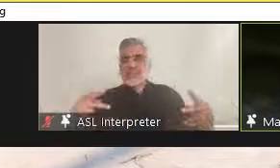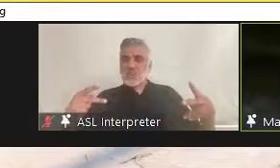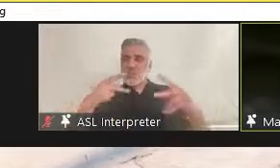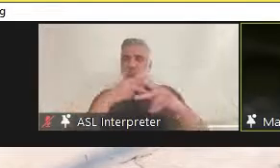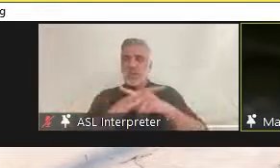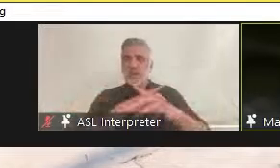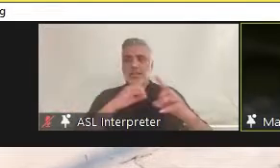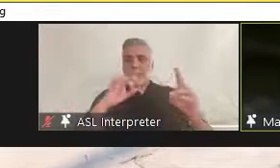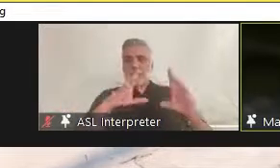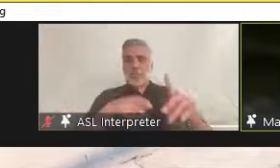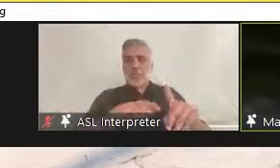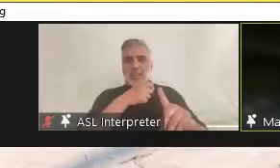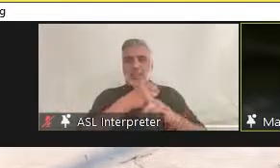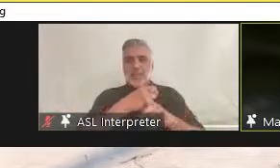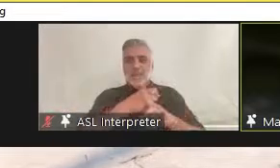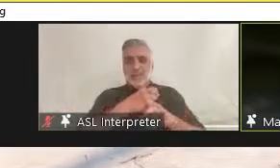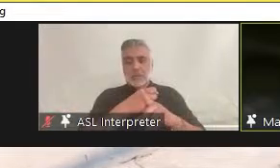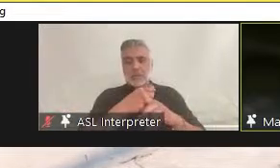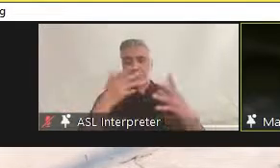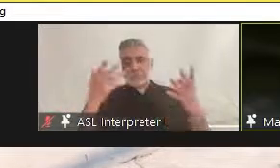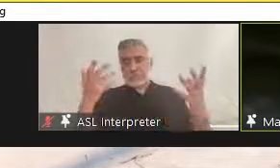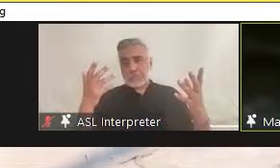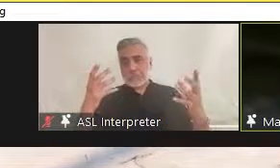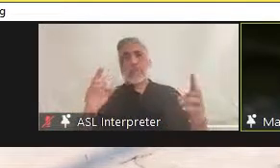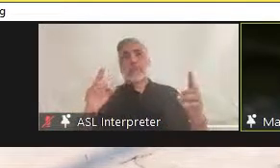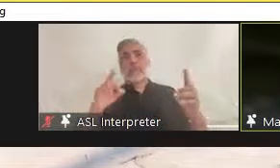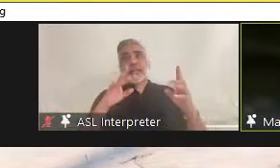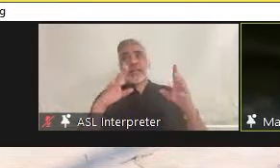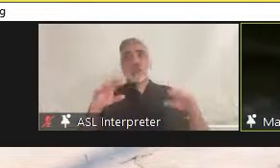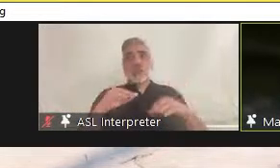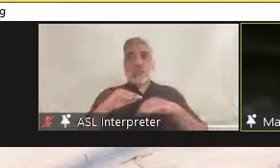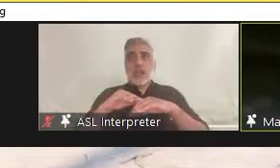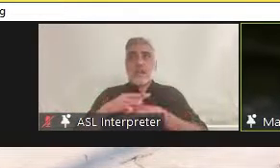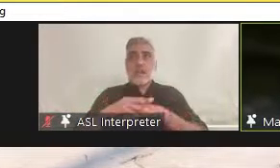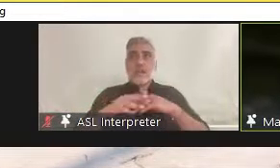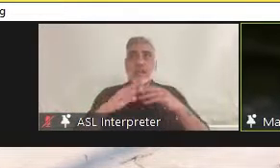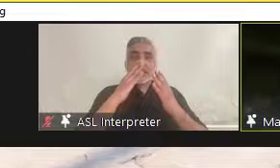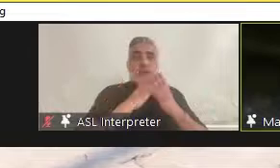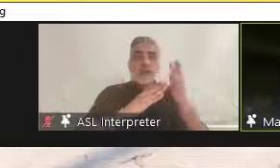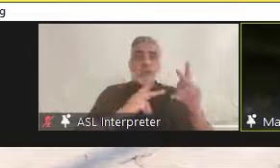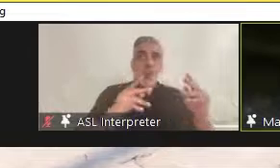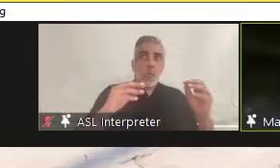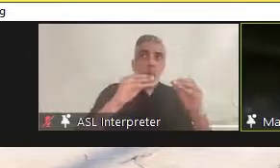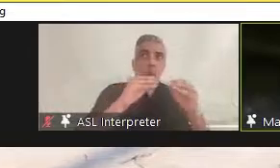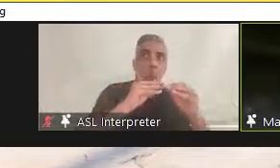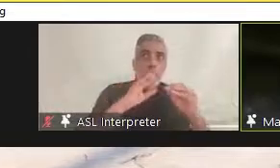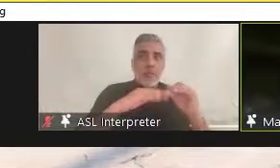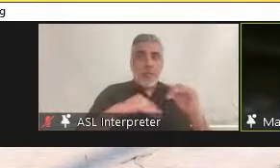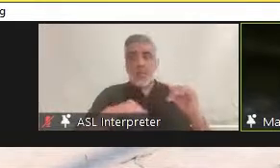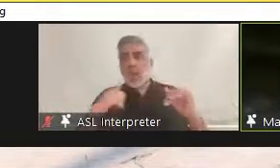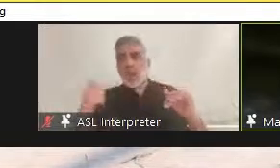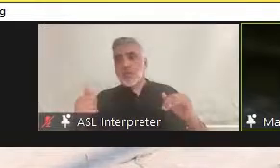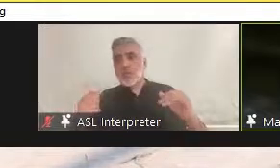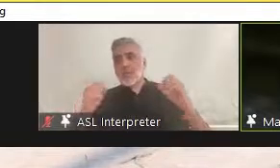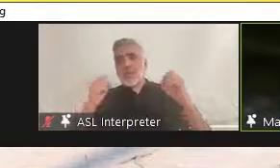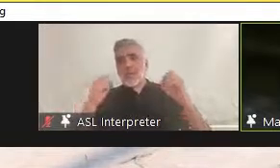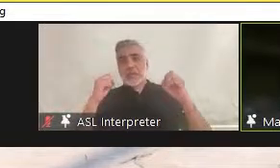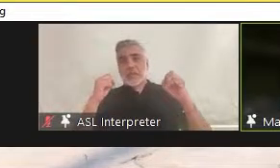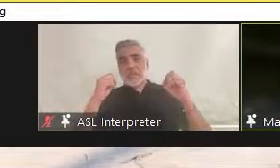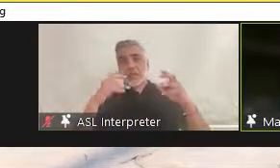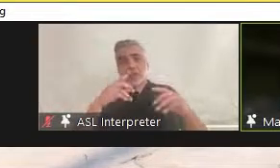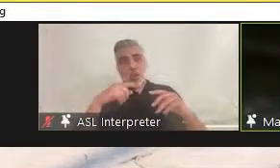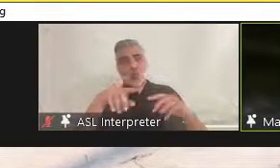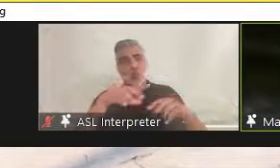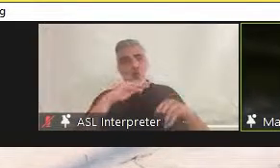disaster impact will be. Simply, disasters affect some people more than others, and many of those unreasonably